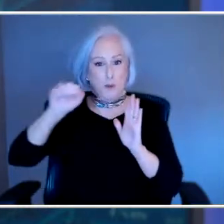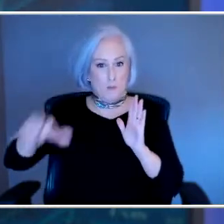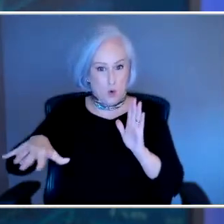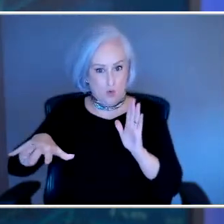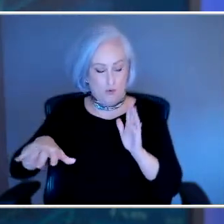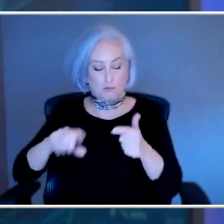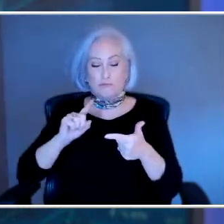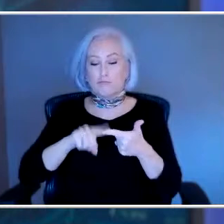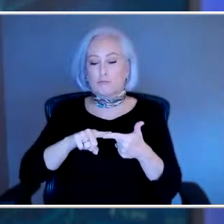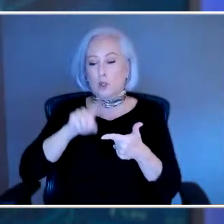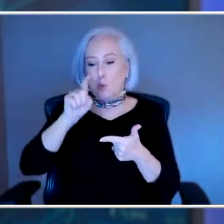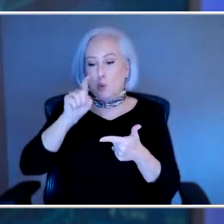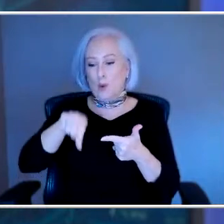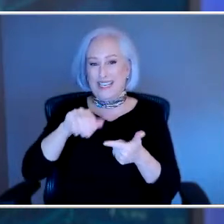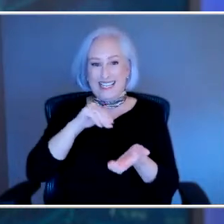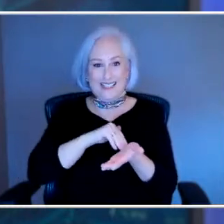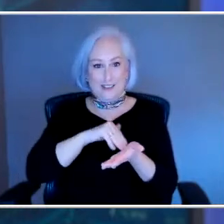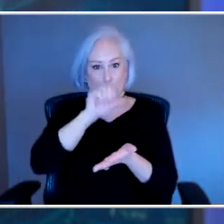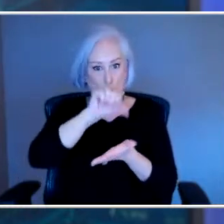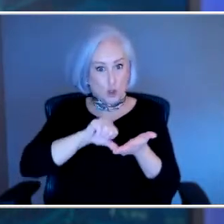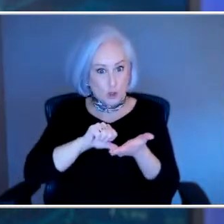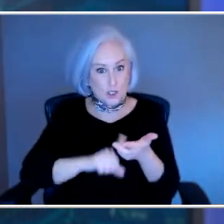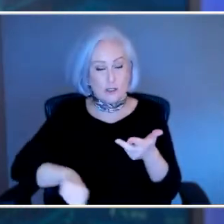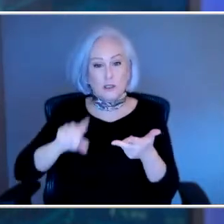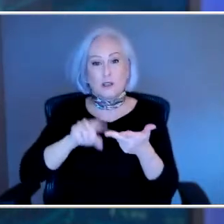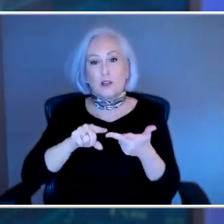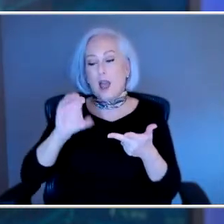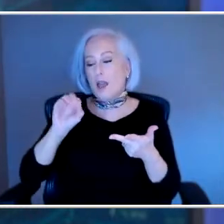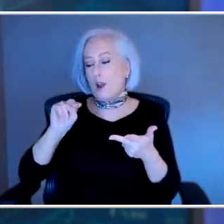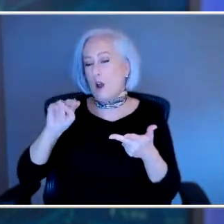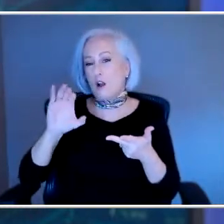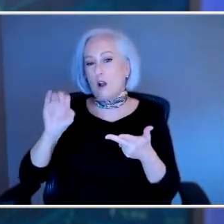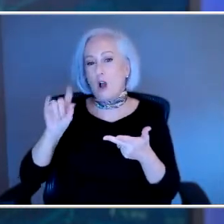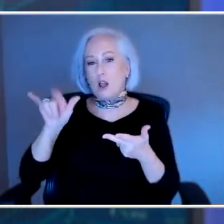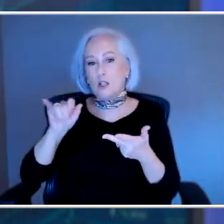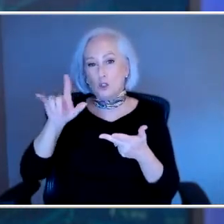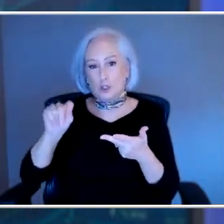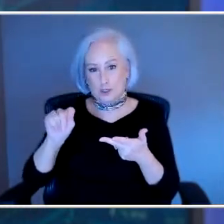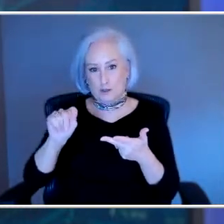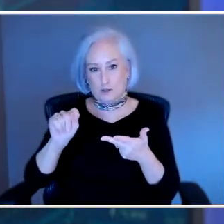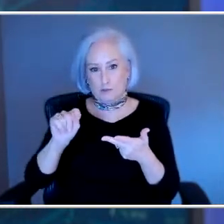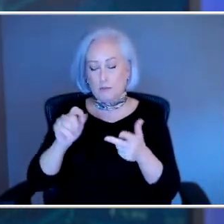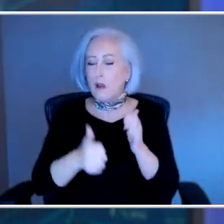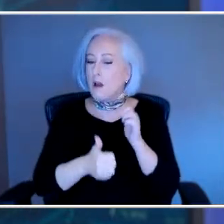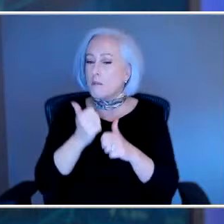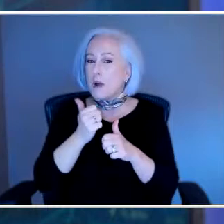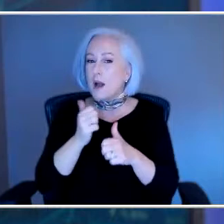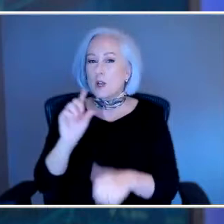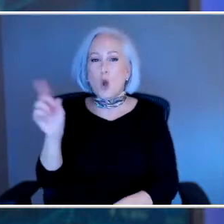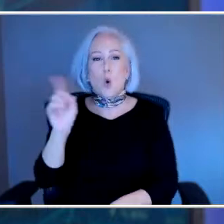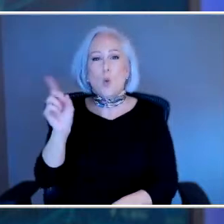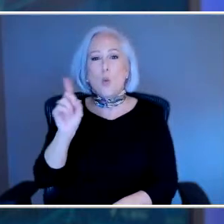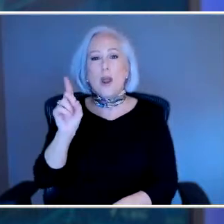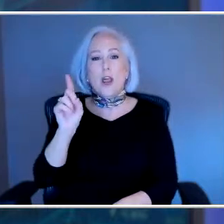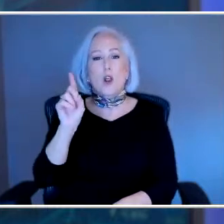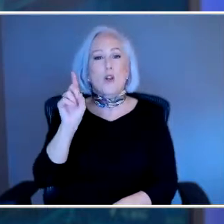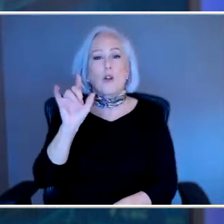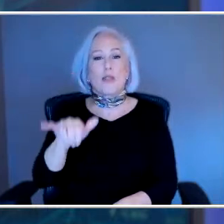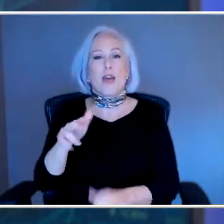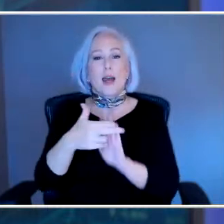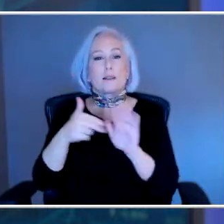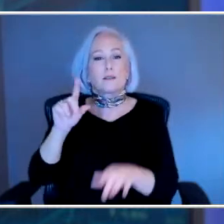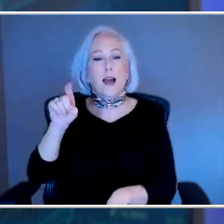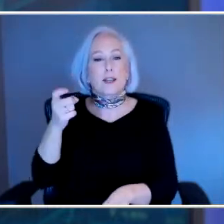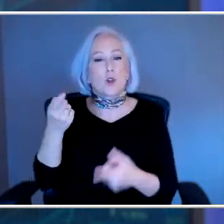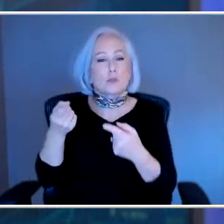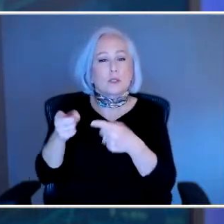an oncologist. But an important part of that needs to be, where did I get diagnosed? And if it is not